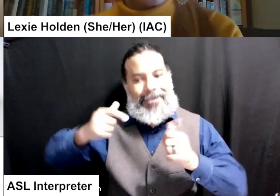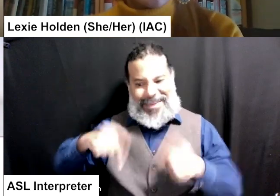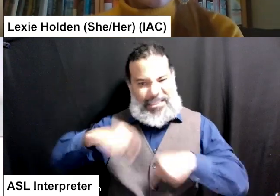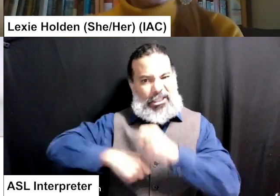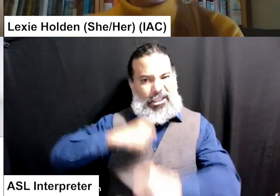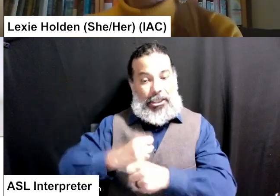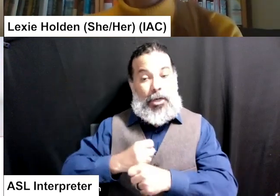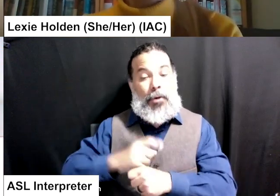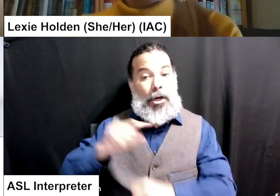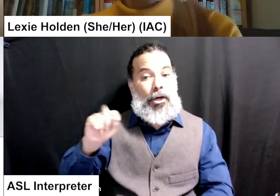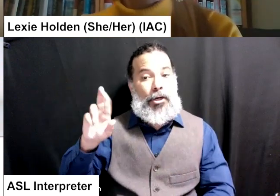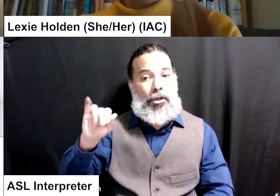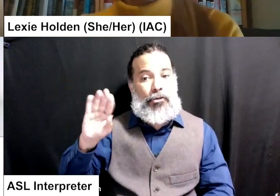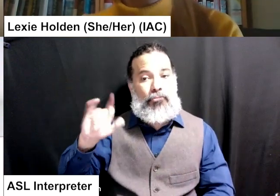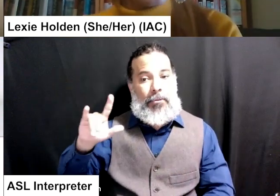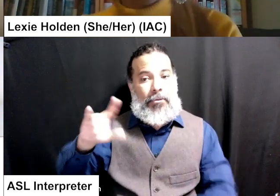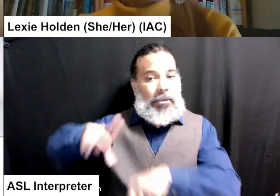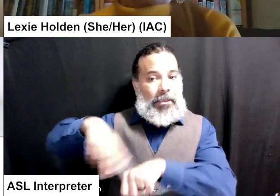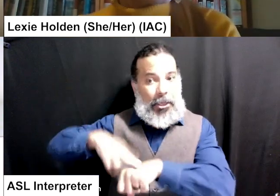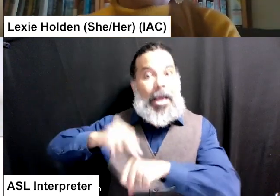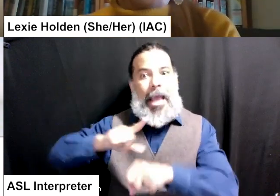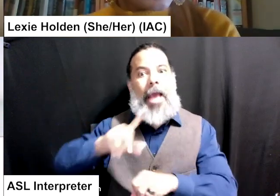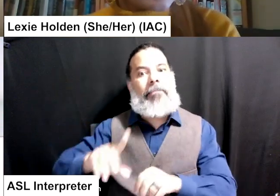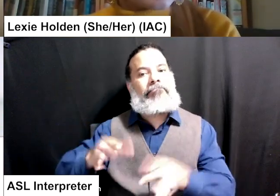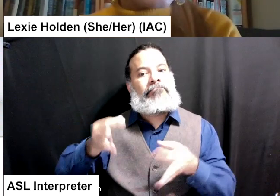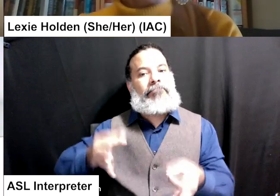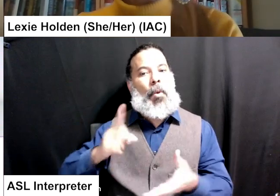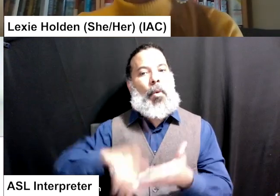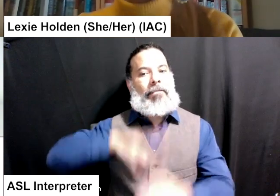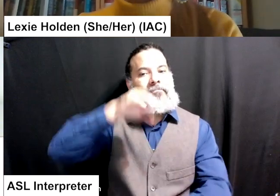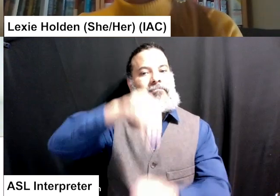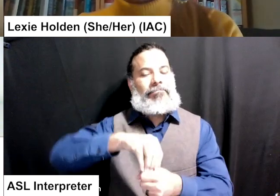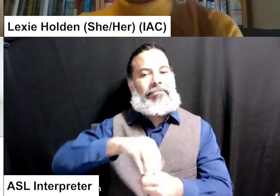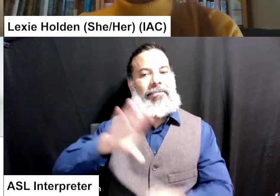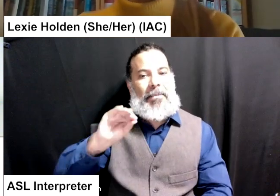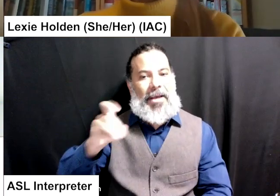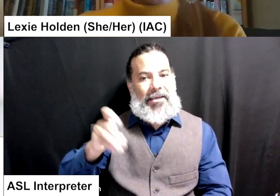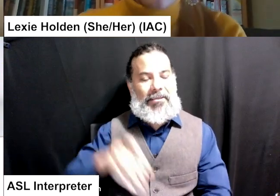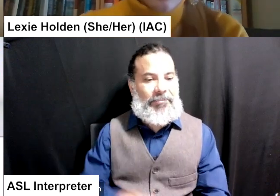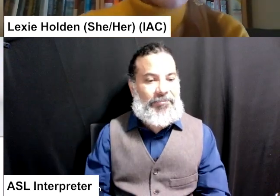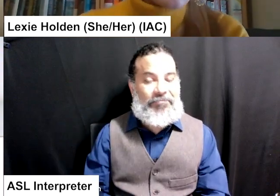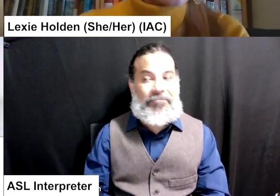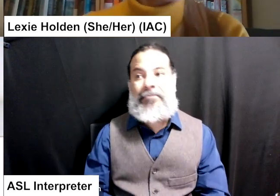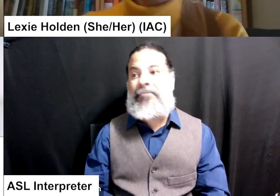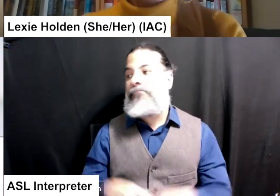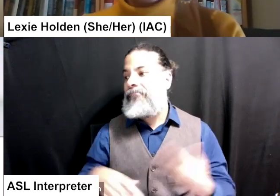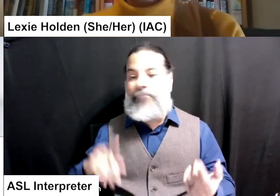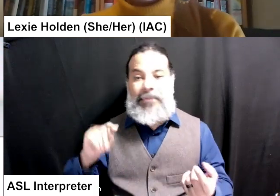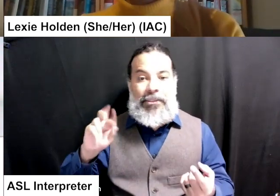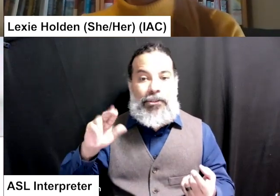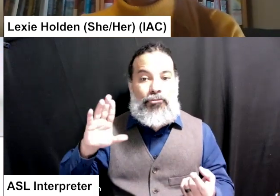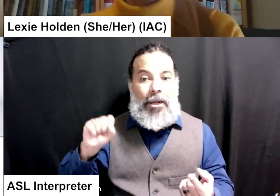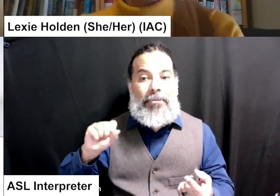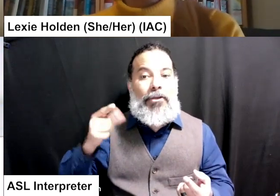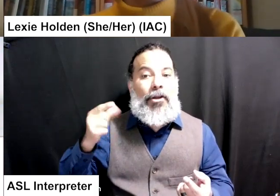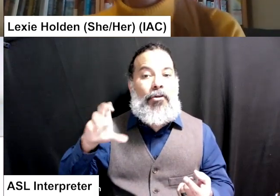wherein tribal nations can actually choose what goes into these boxes. And so tribes in the Great Lakes region are